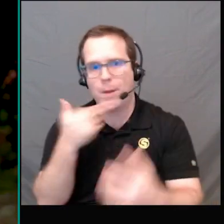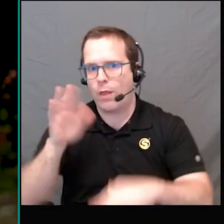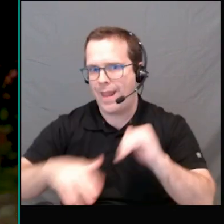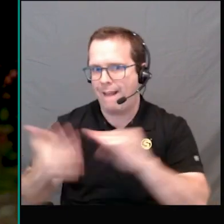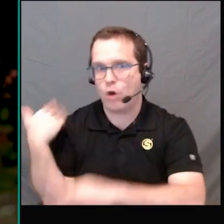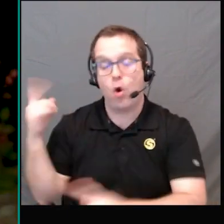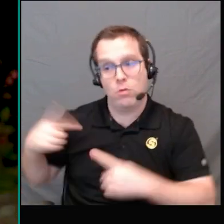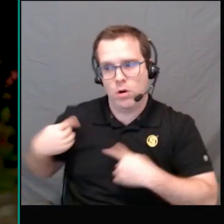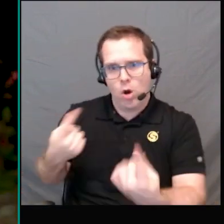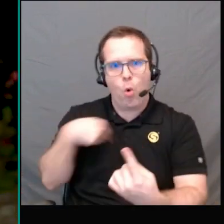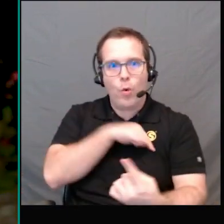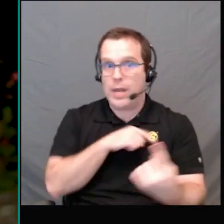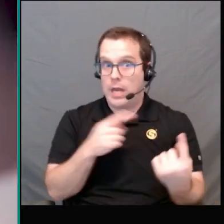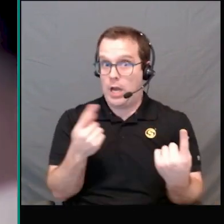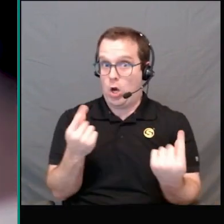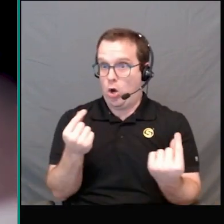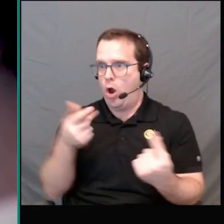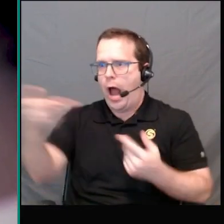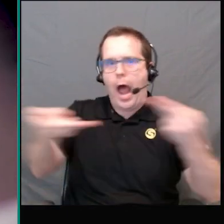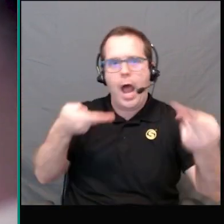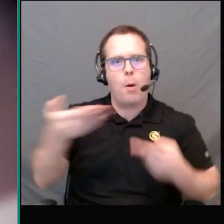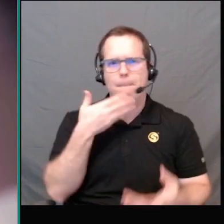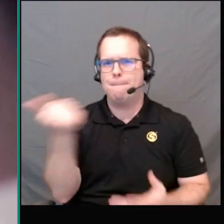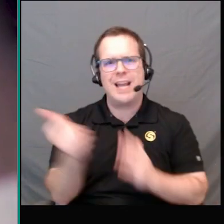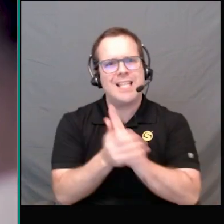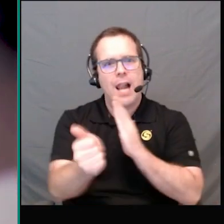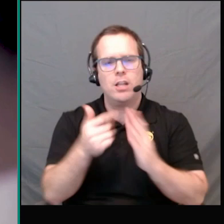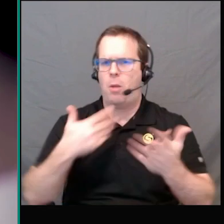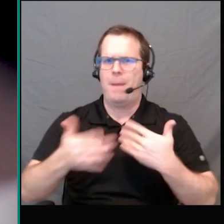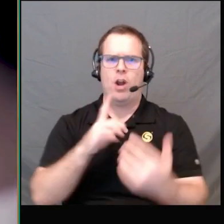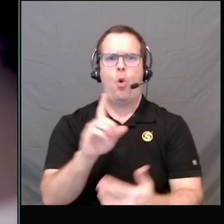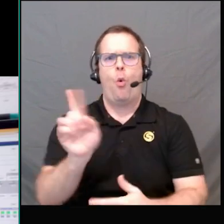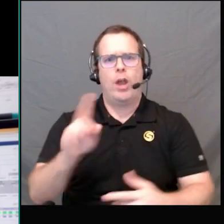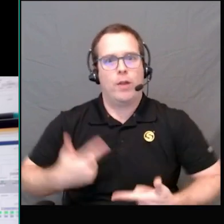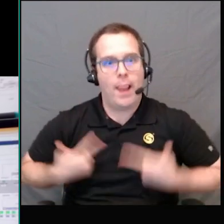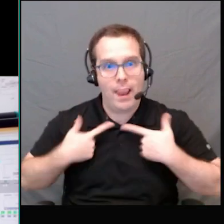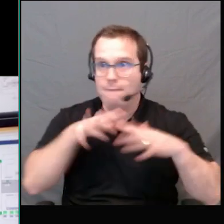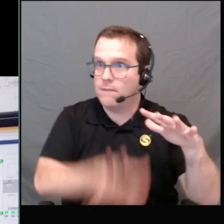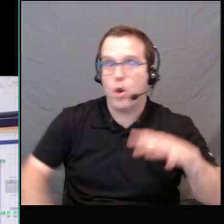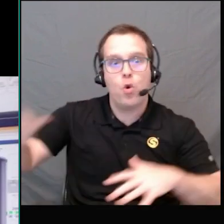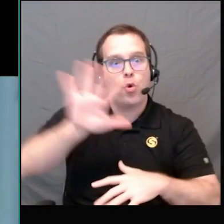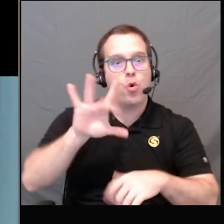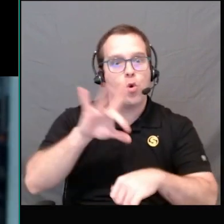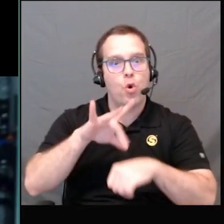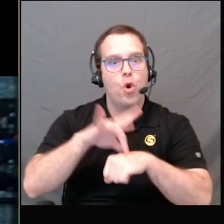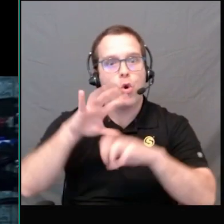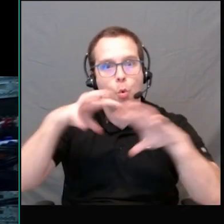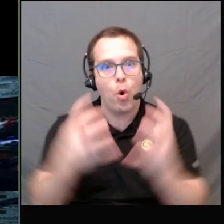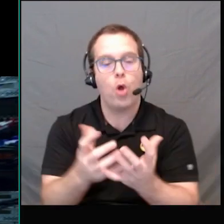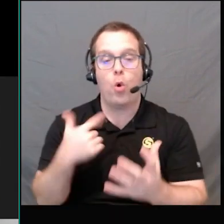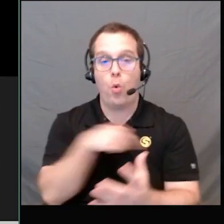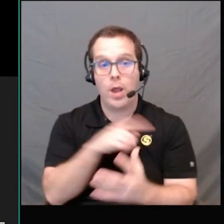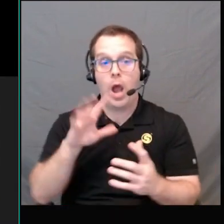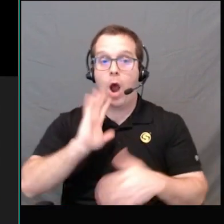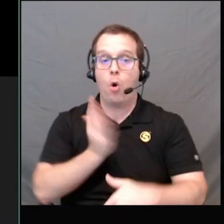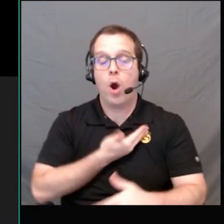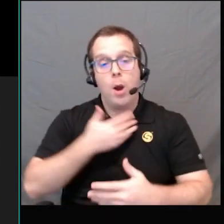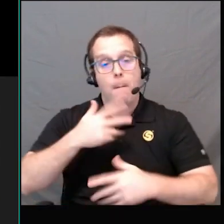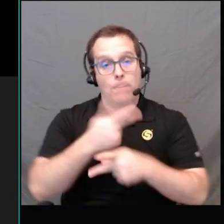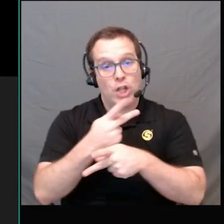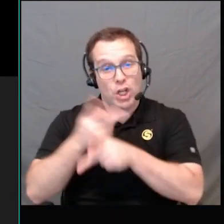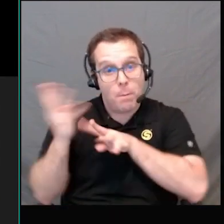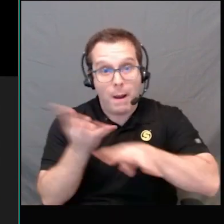hire the best talent wherever it may be, anywhere in the world. And we move more of our on-premise production pipelines to the